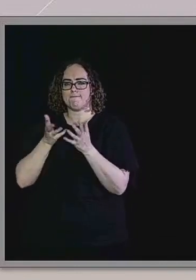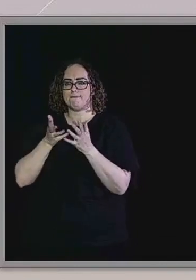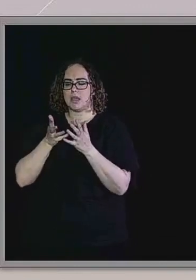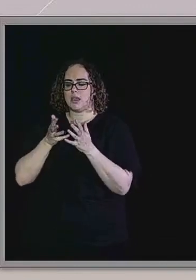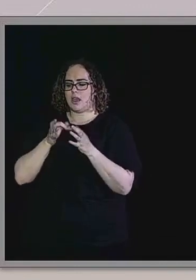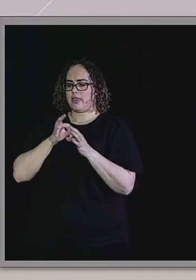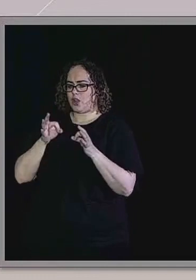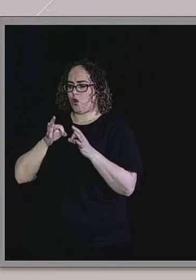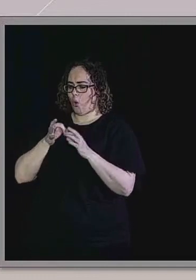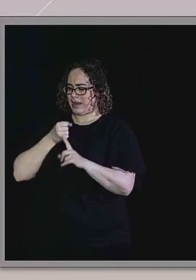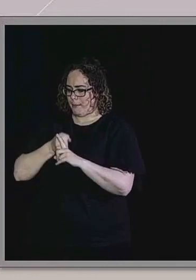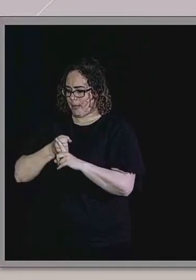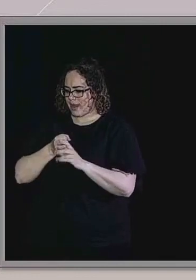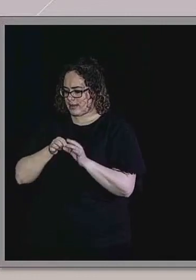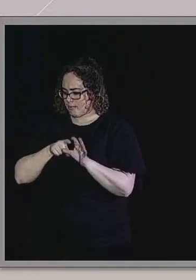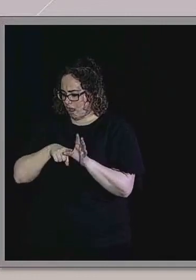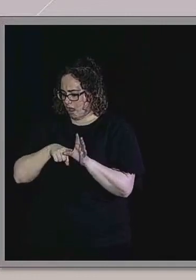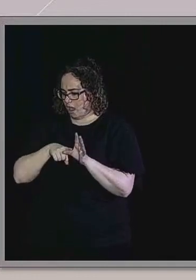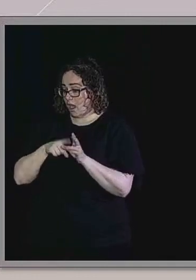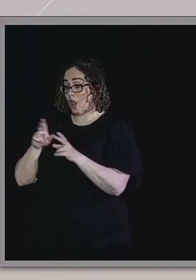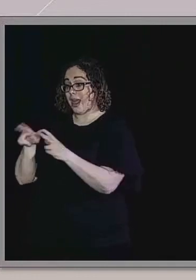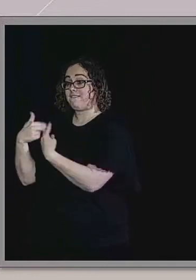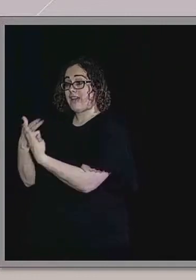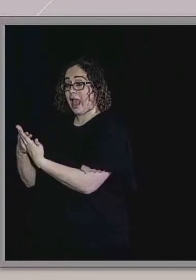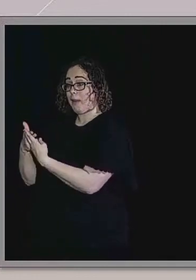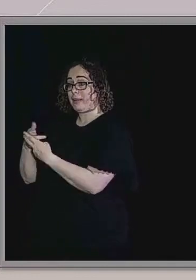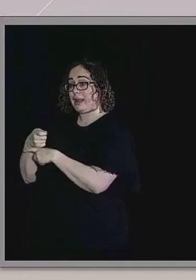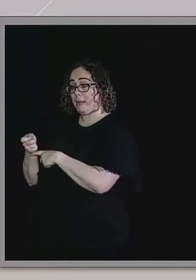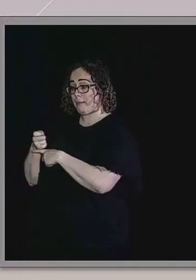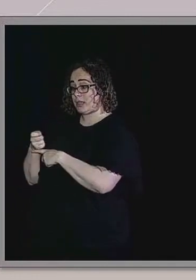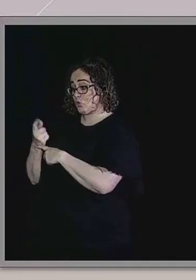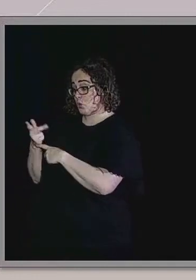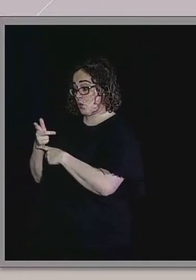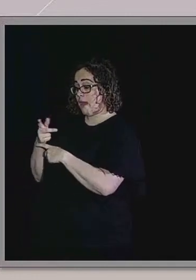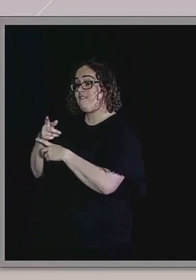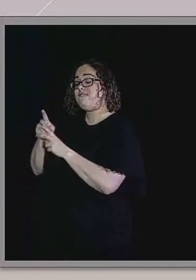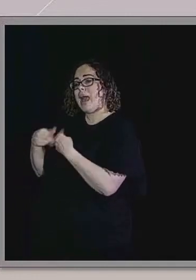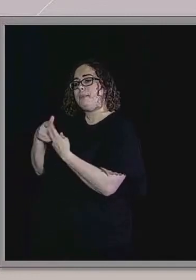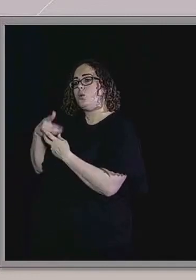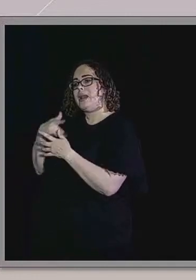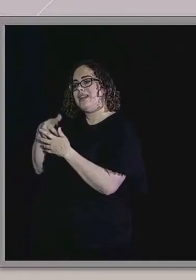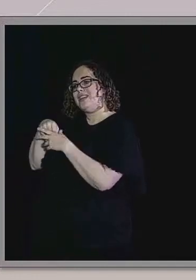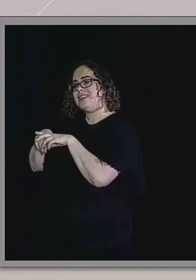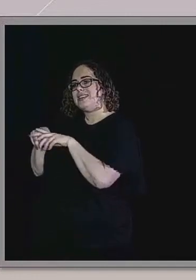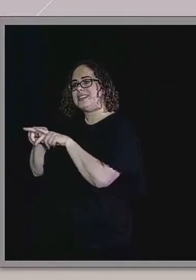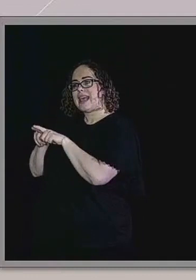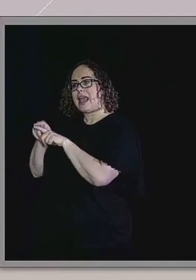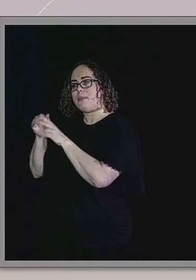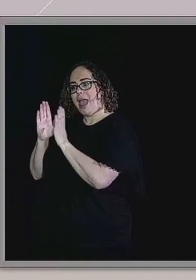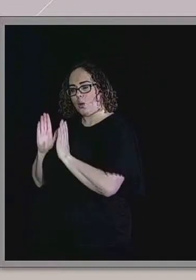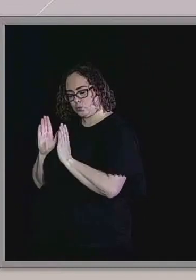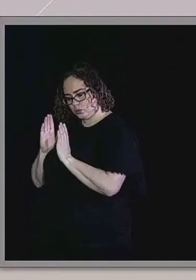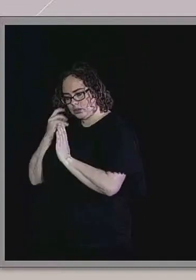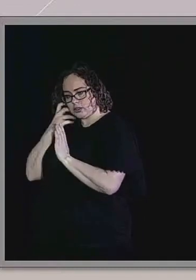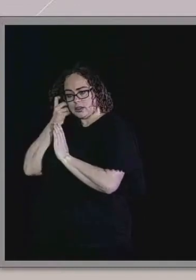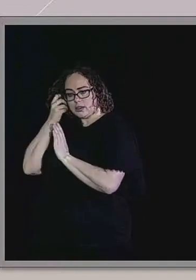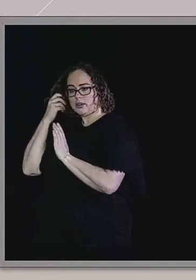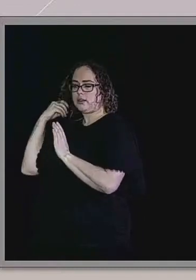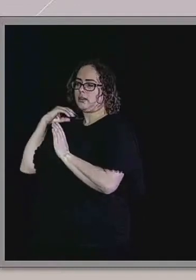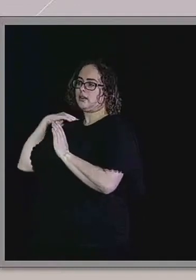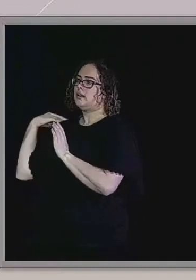disturbed by family members living in the same house and other things like that. Yeah. So that's one